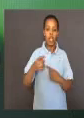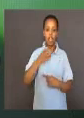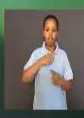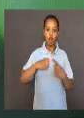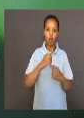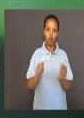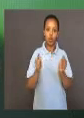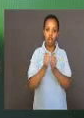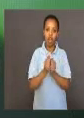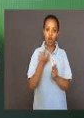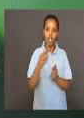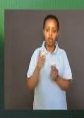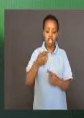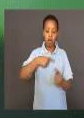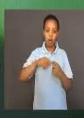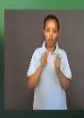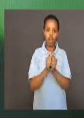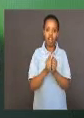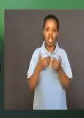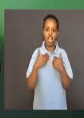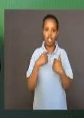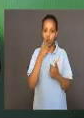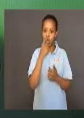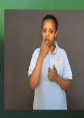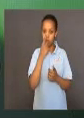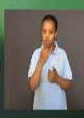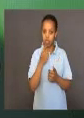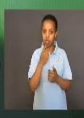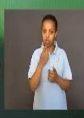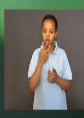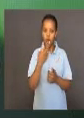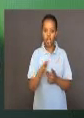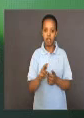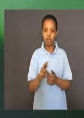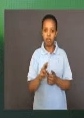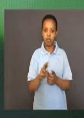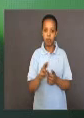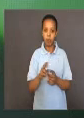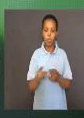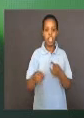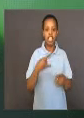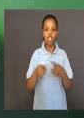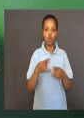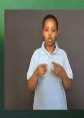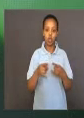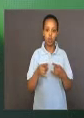their surroundings or changes in their genetic makeup.